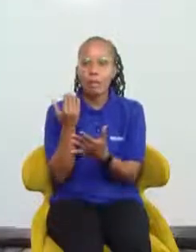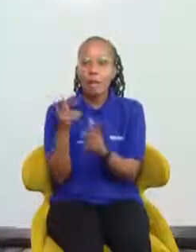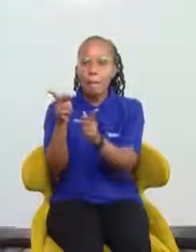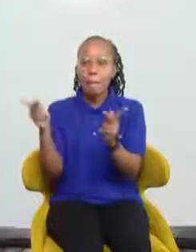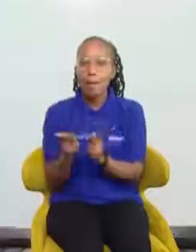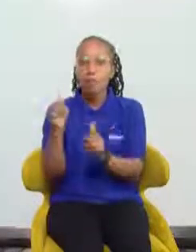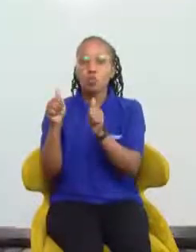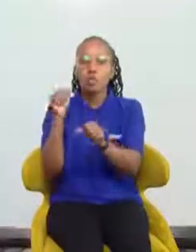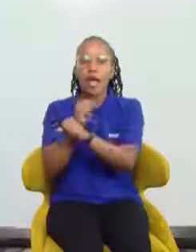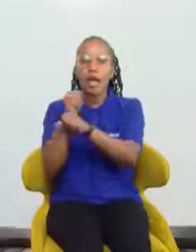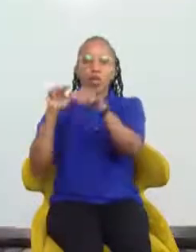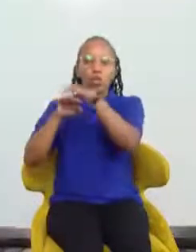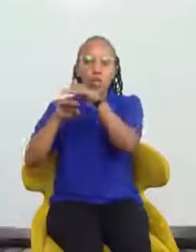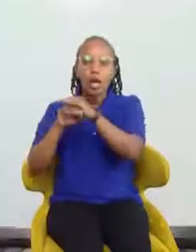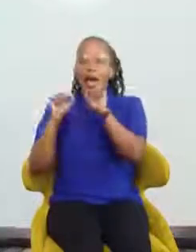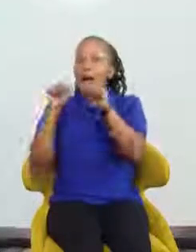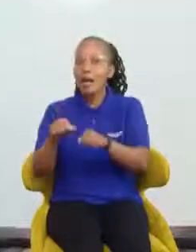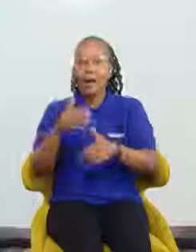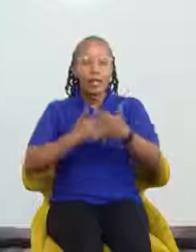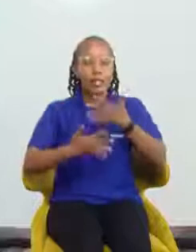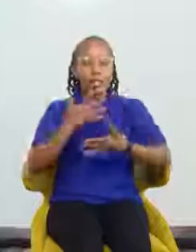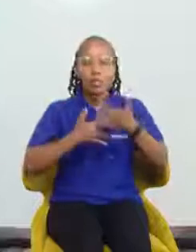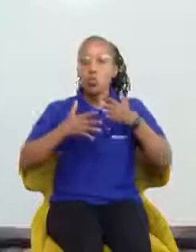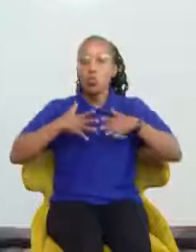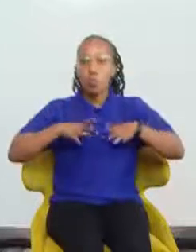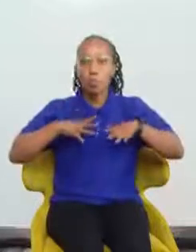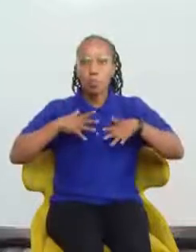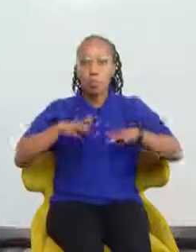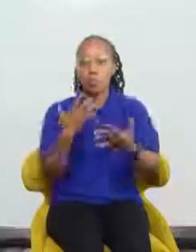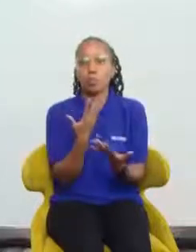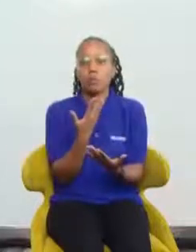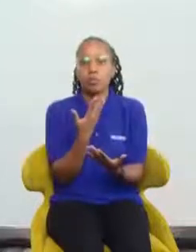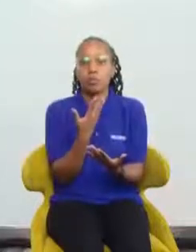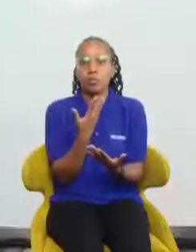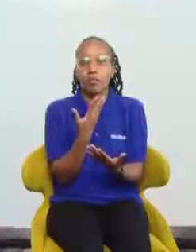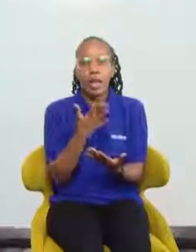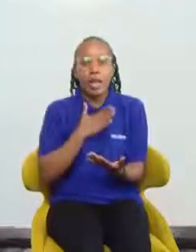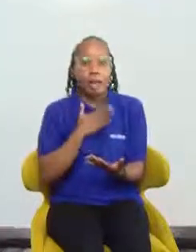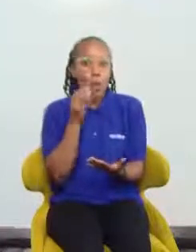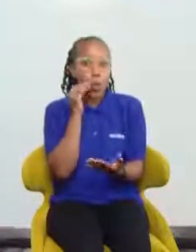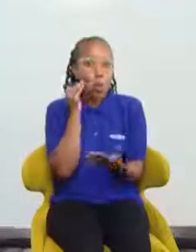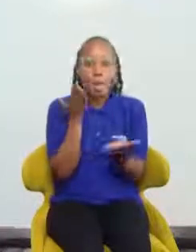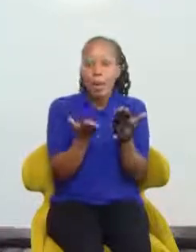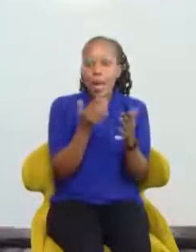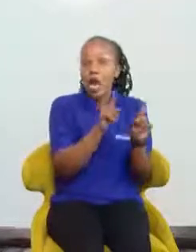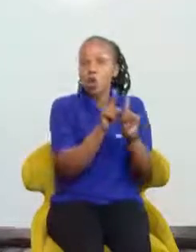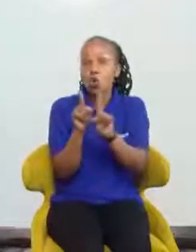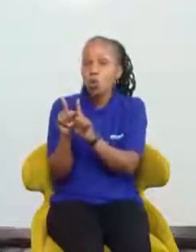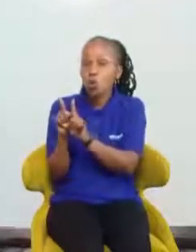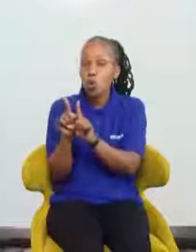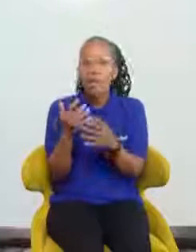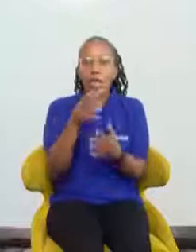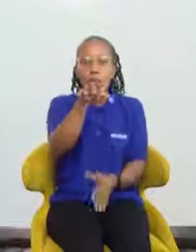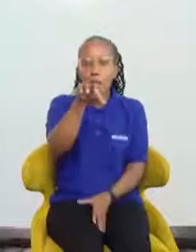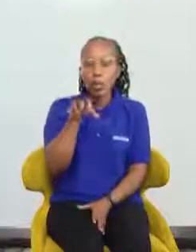I can connect with people sitting at my own comfort zone. Yeah, and also when it comes to transportation,